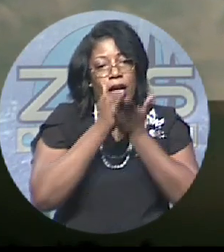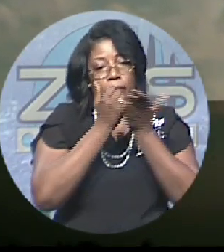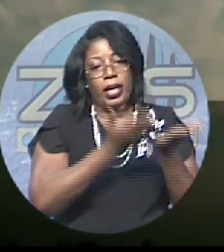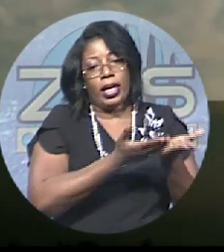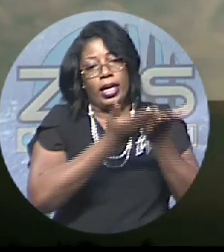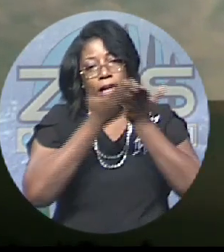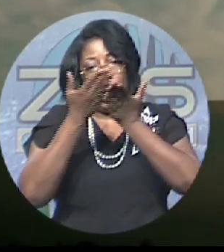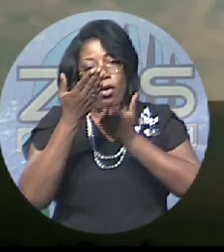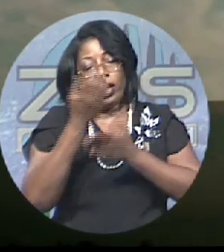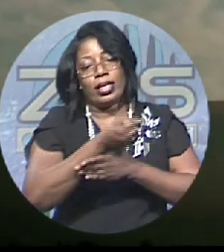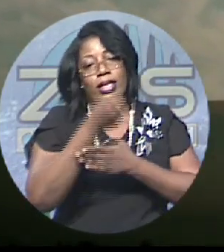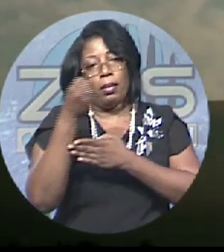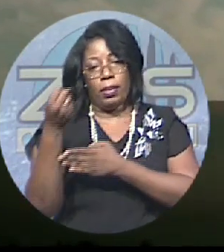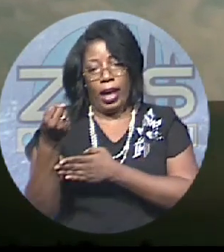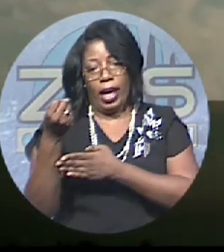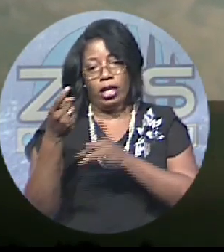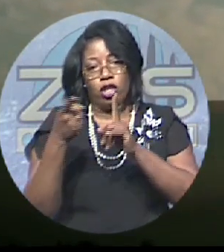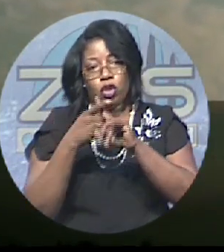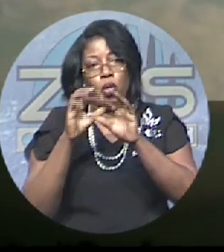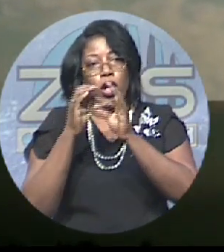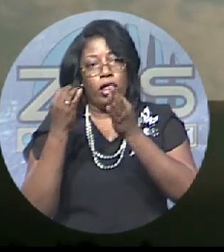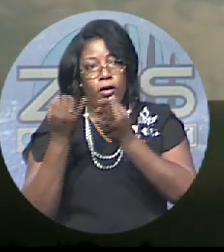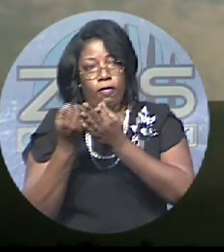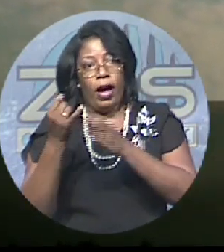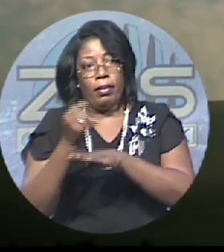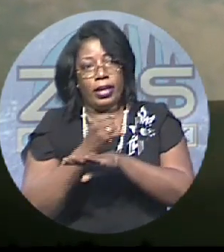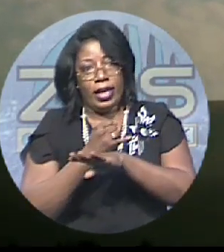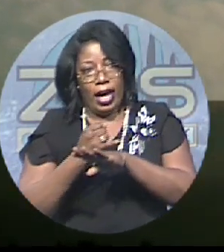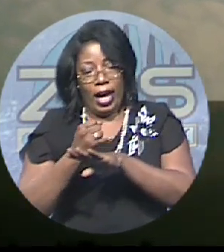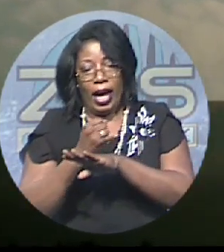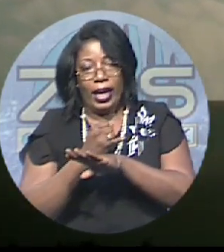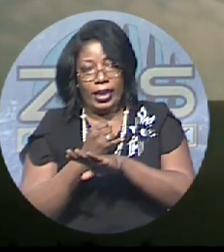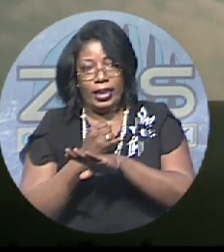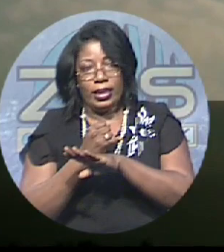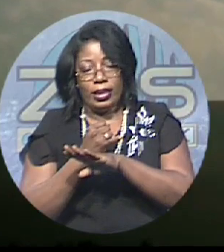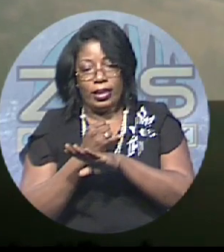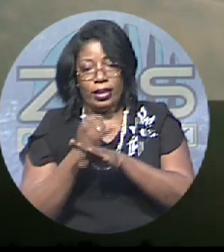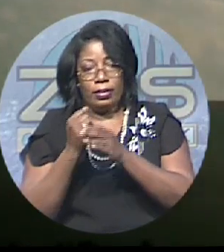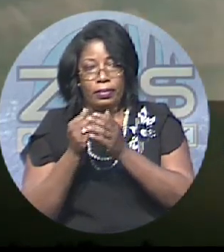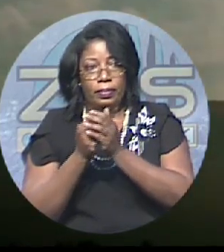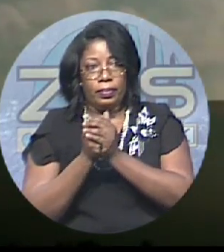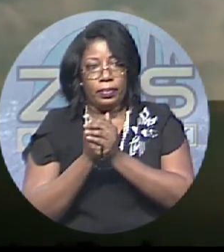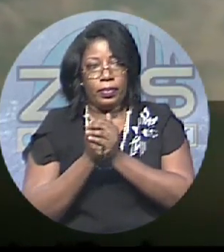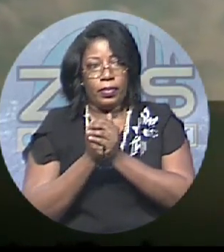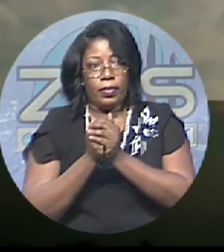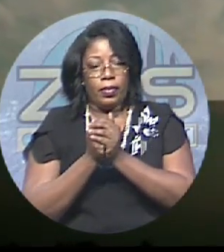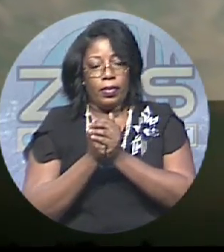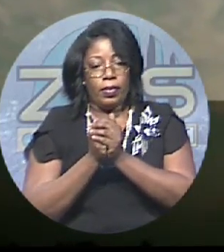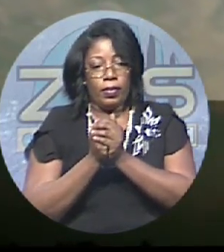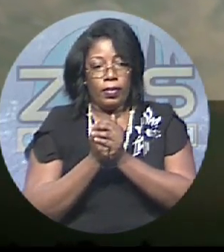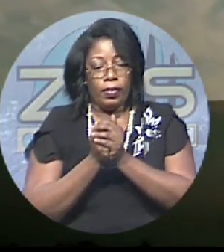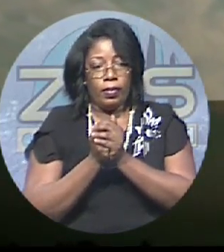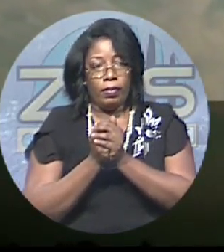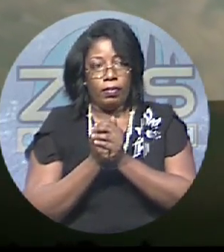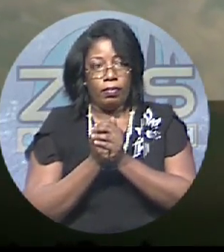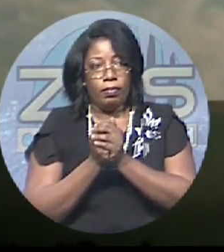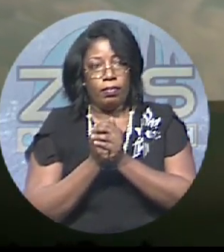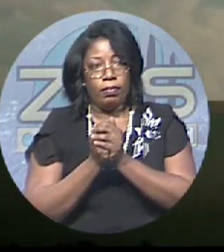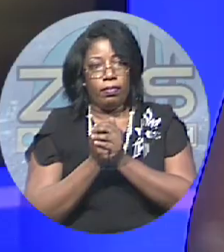San Salvador, Rumkey, Acklands, Crooked Island, Inagua, Mayaguana, and Cat